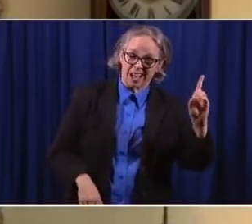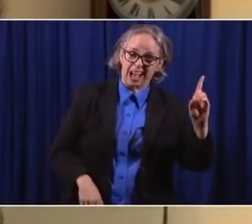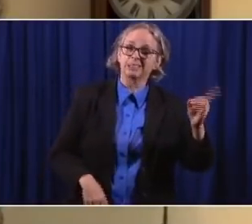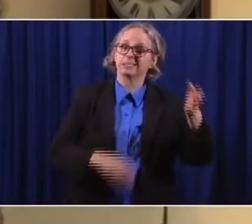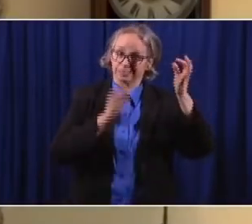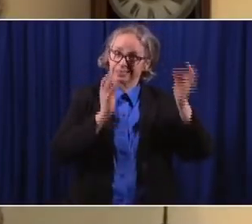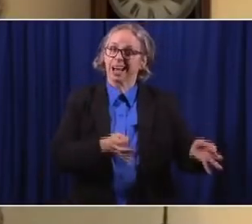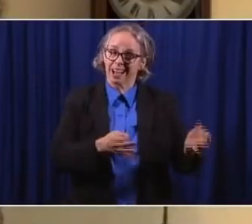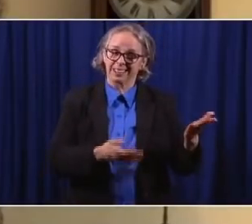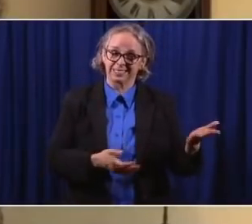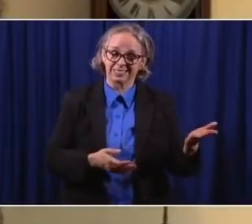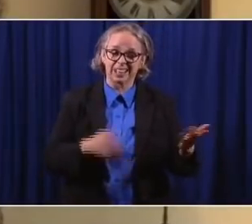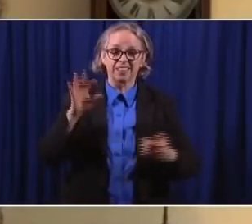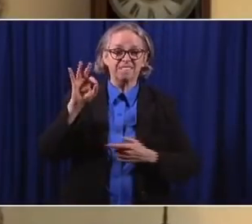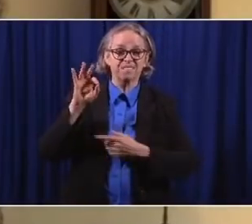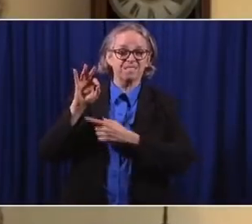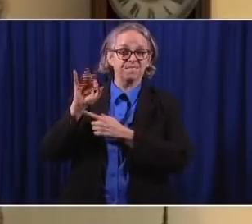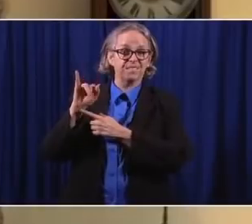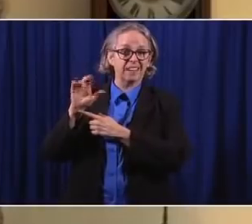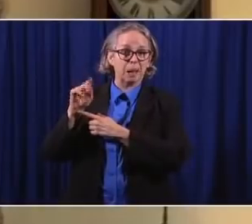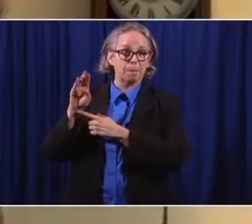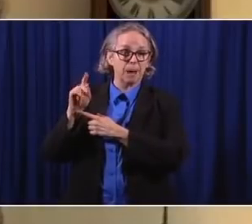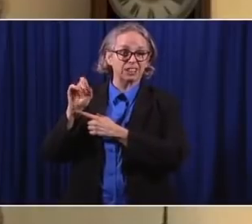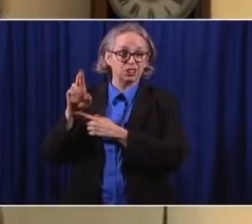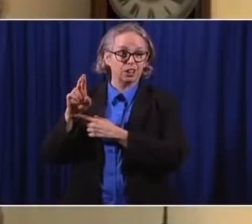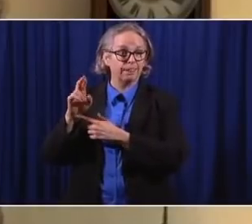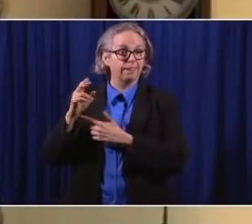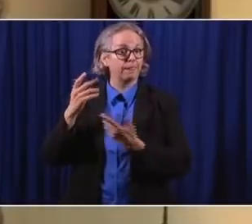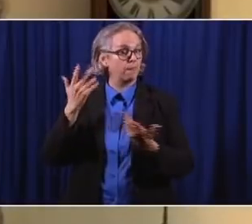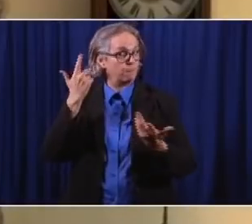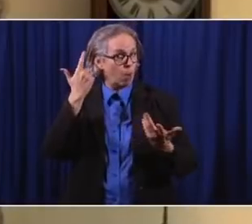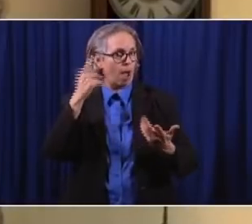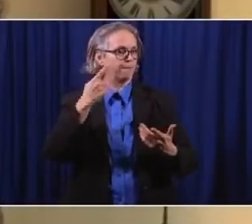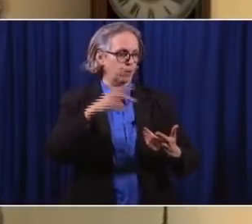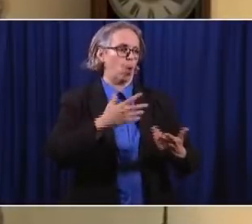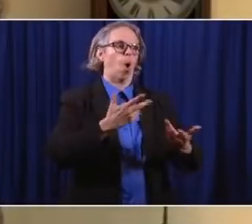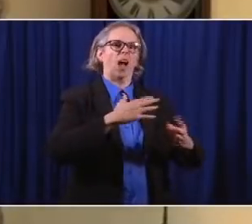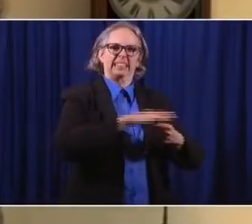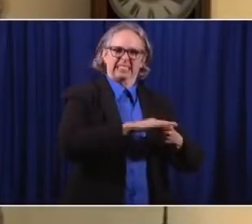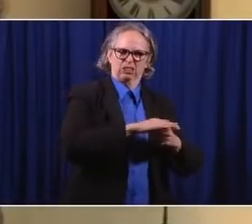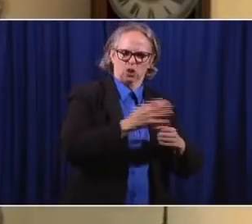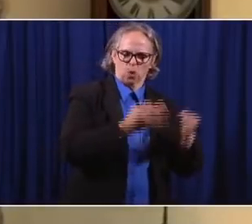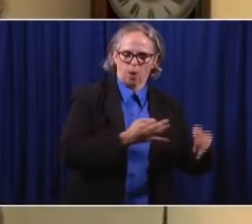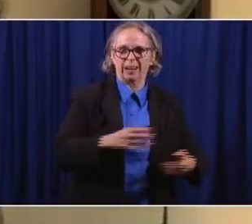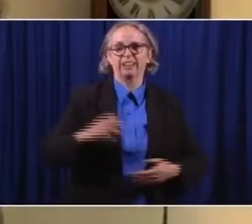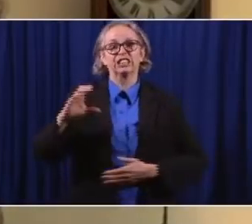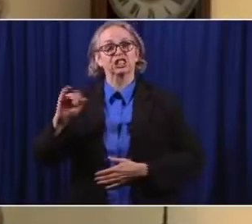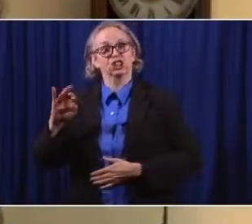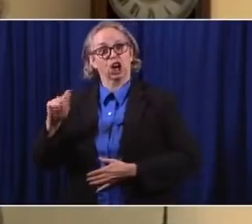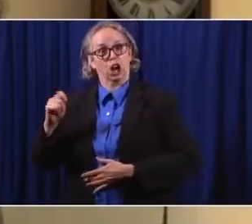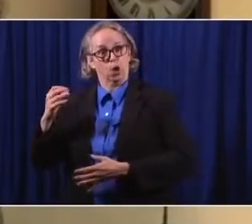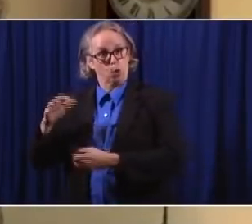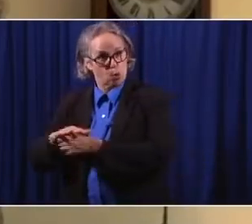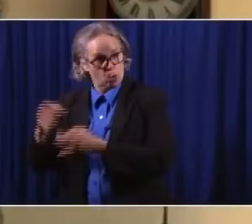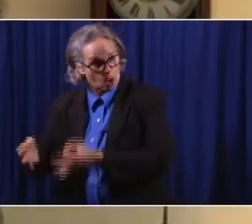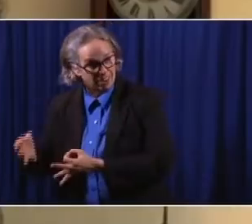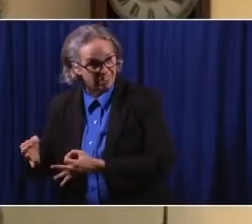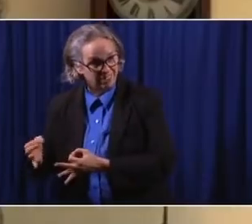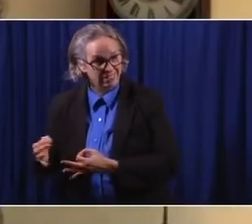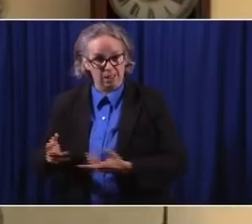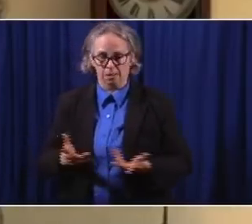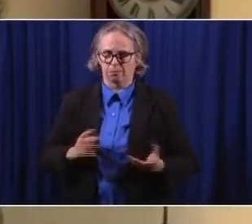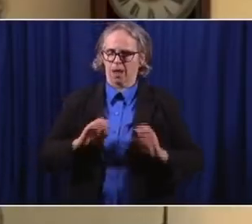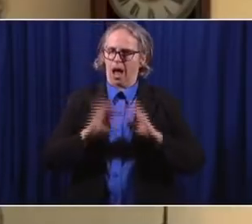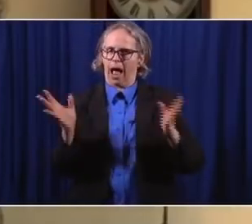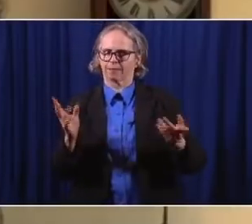courts were not were going to go away. And then, it was clear if they had been in power, they probably would have